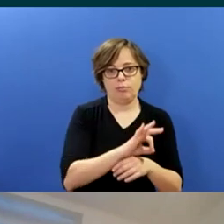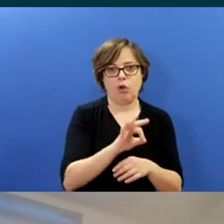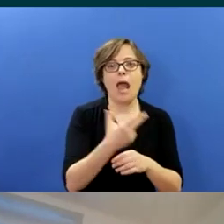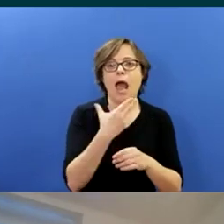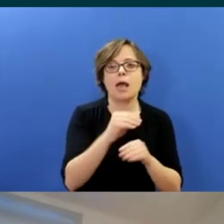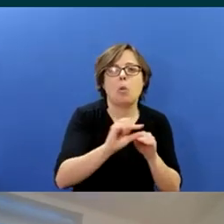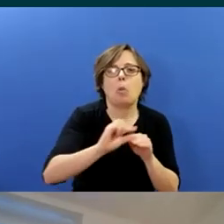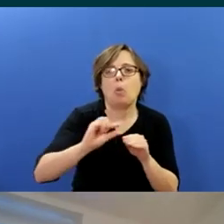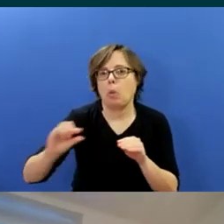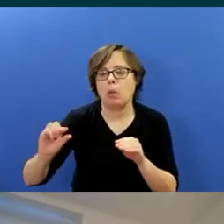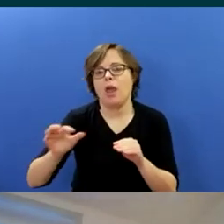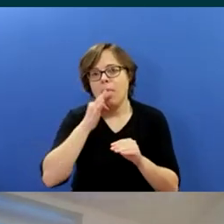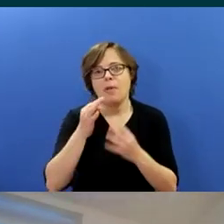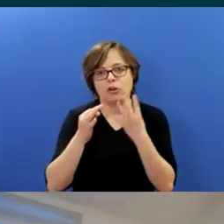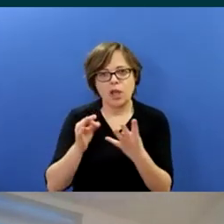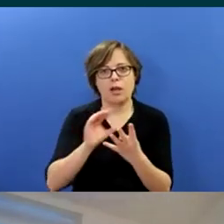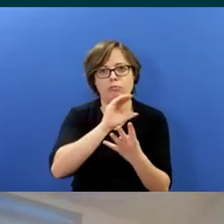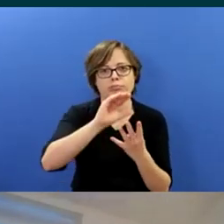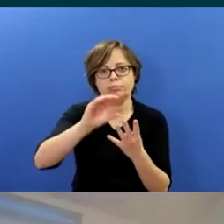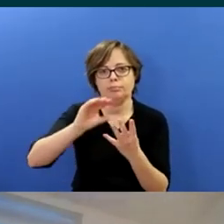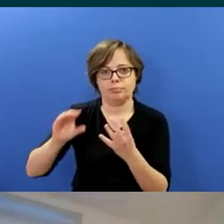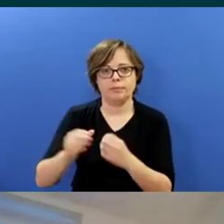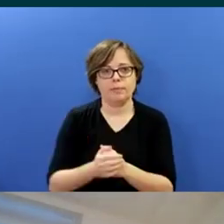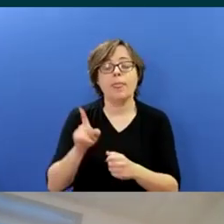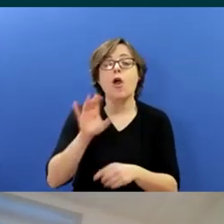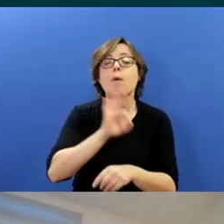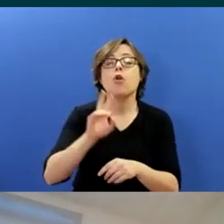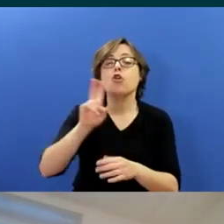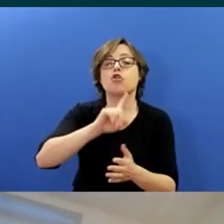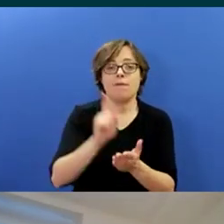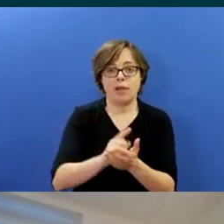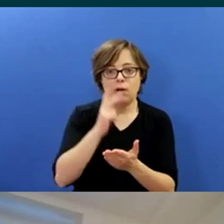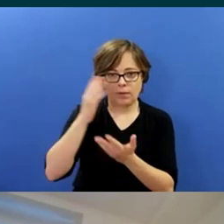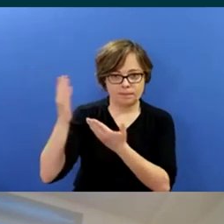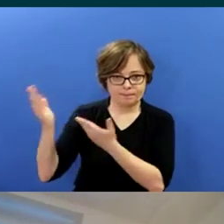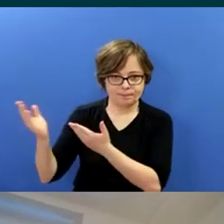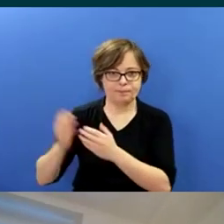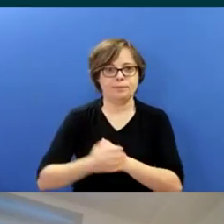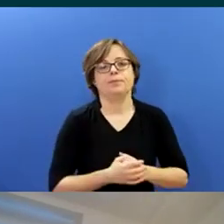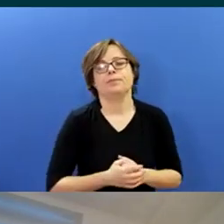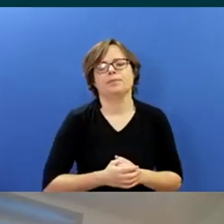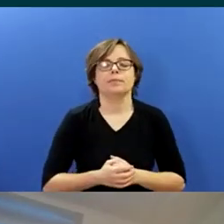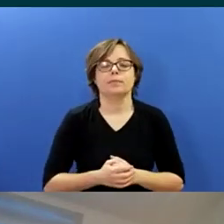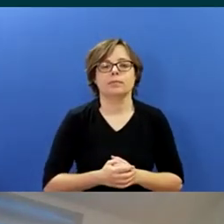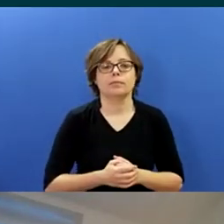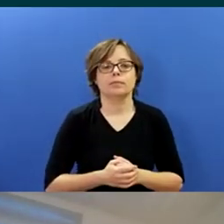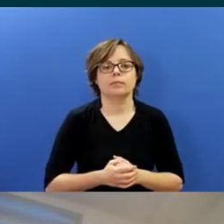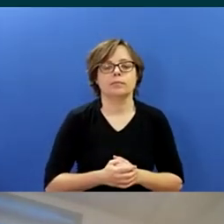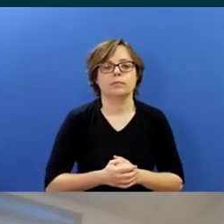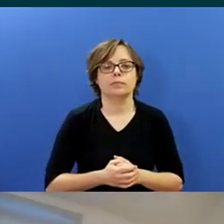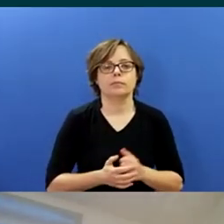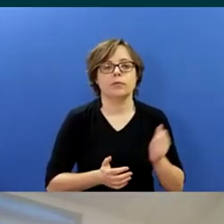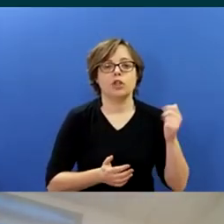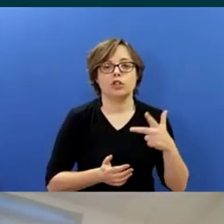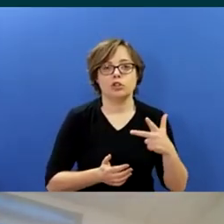So here are the winning ideas. We had 3 workshops on a sustainable future for kids. So